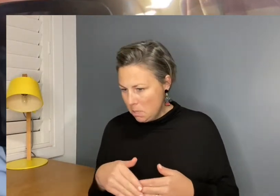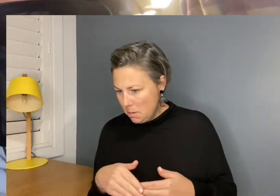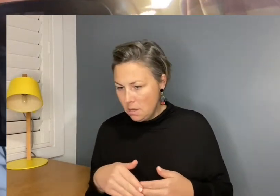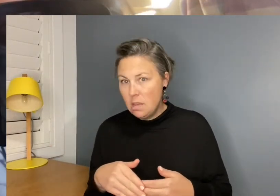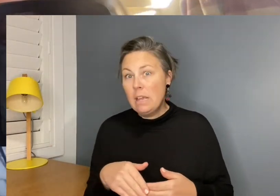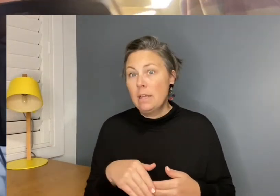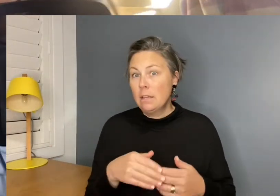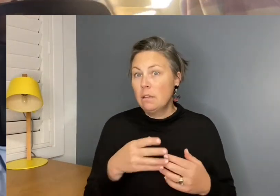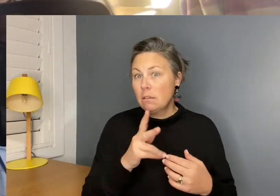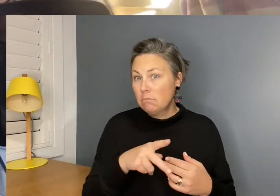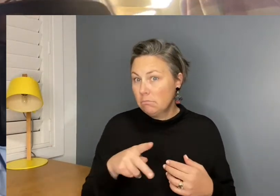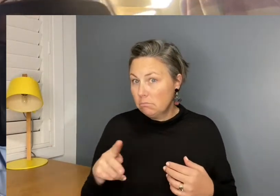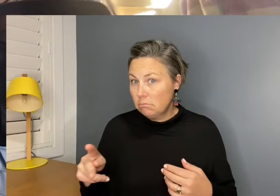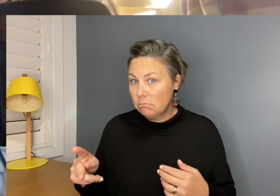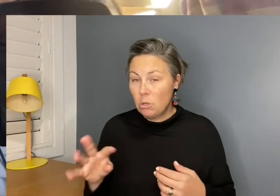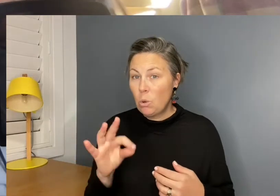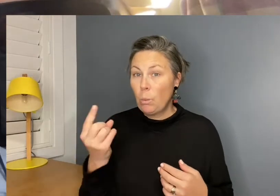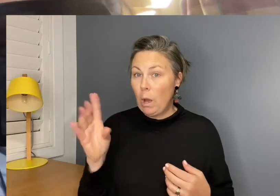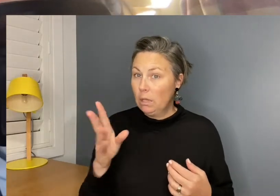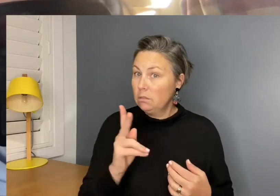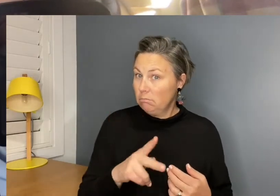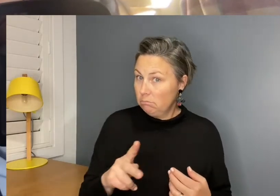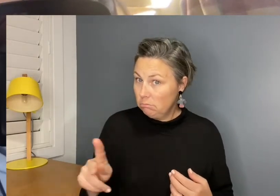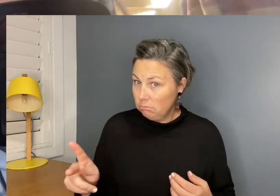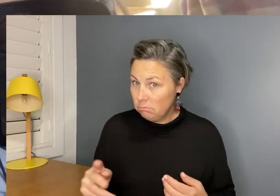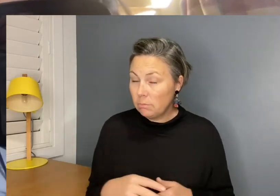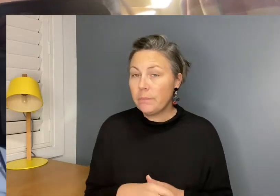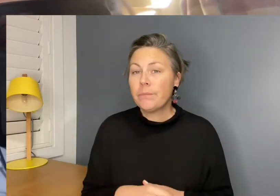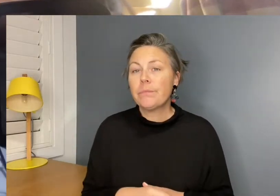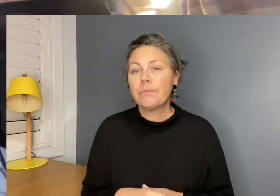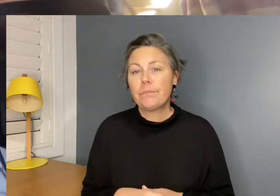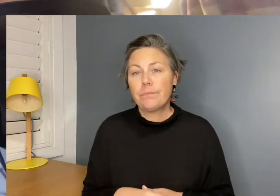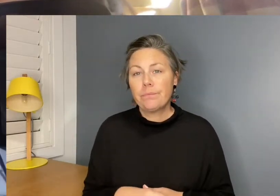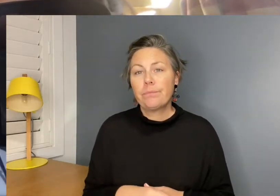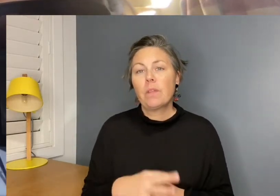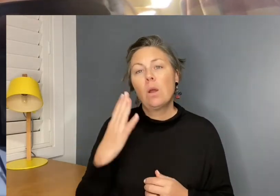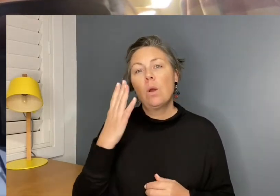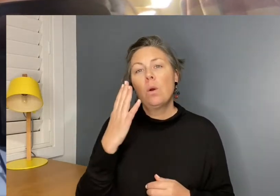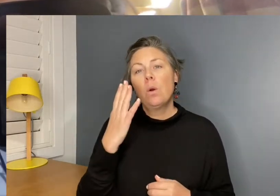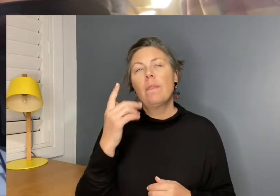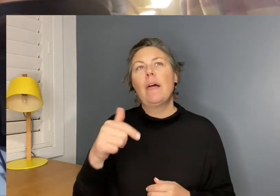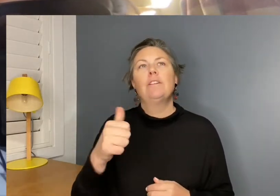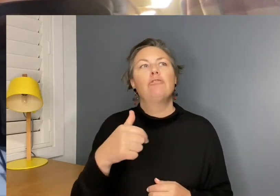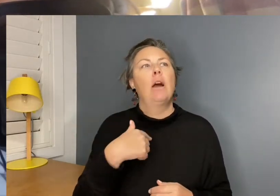check everything. They check over you and the baby multiple times during that time.